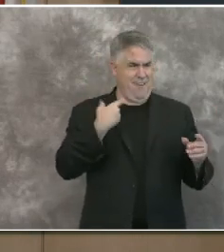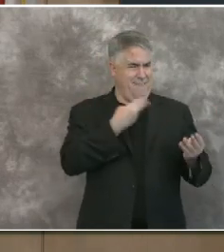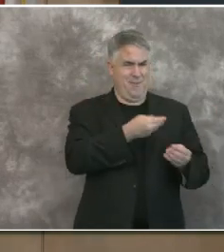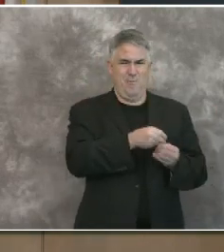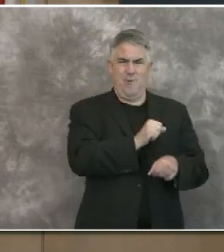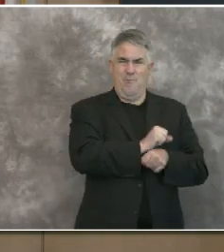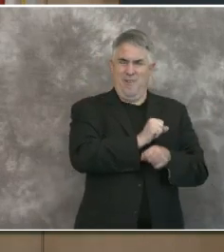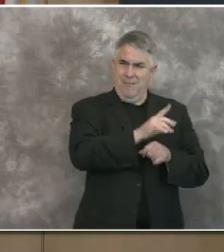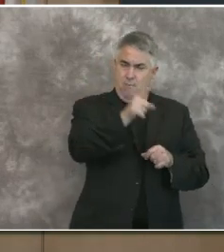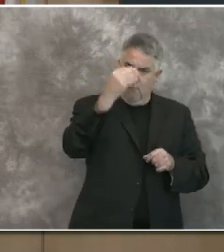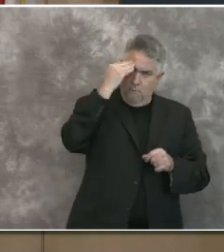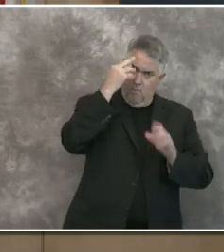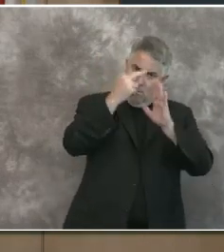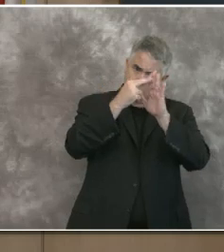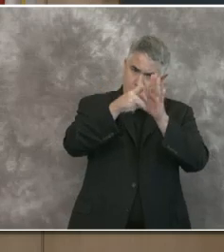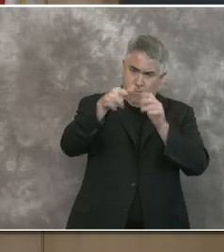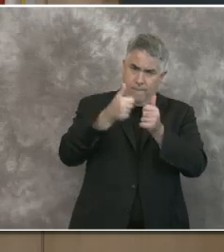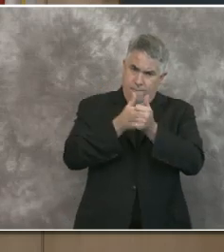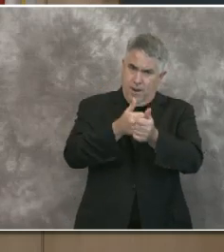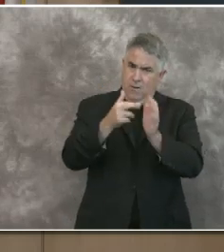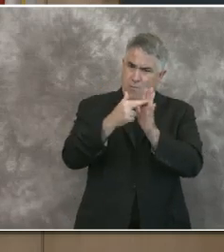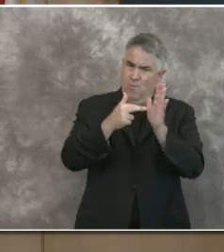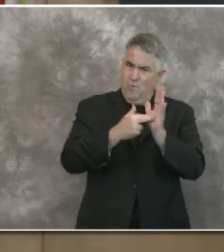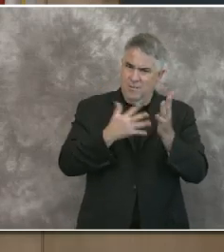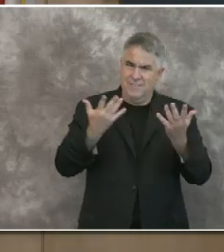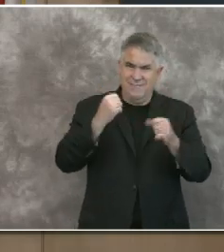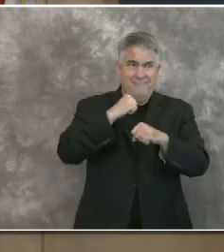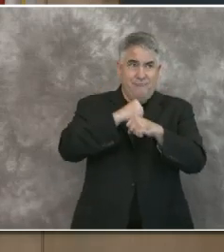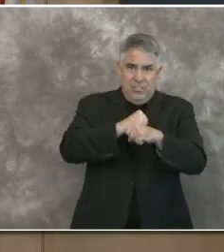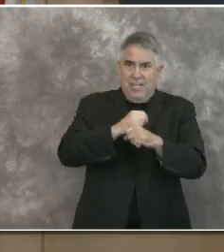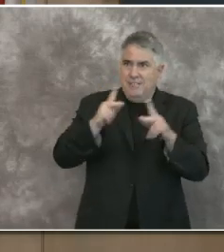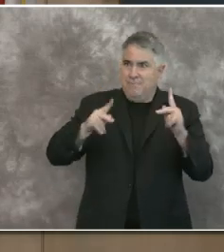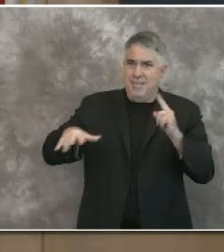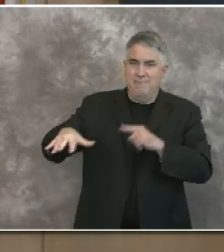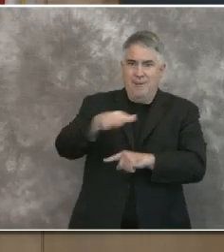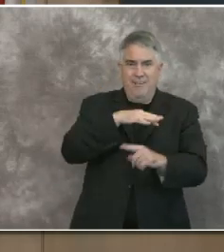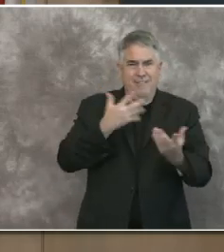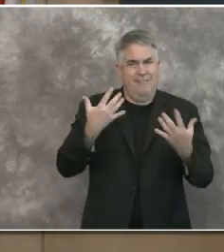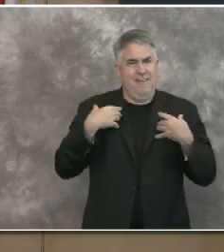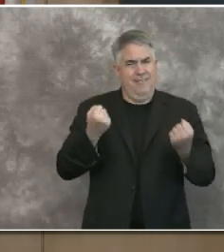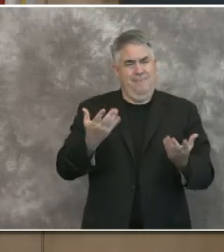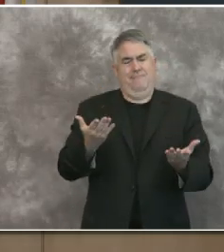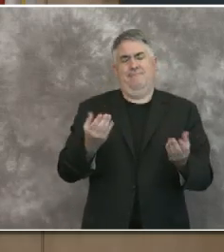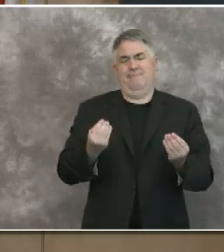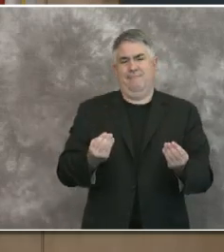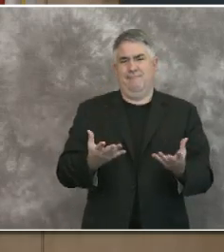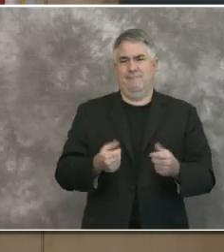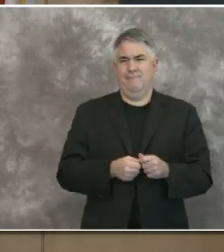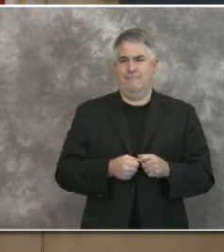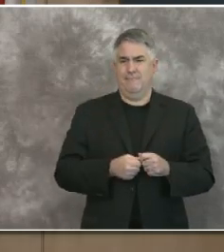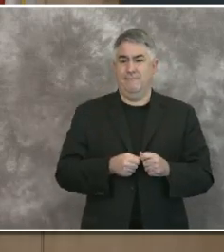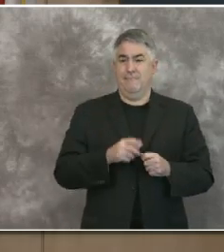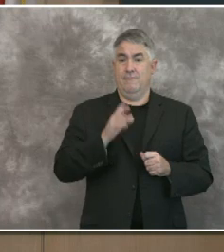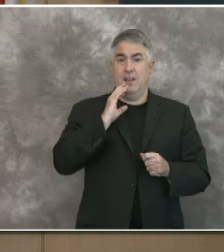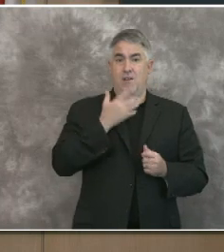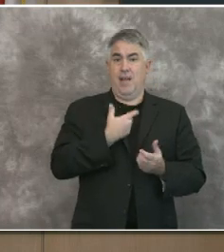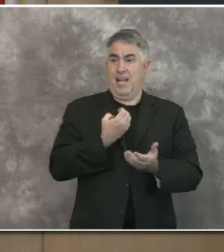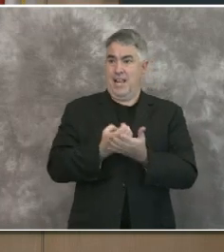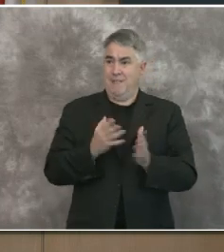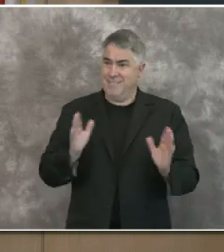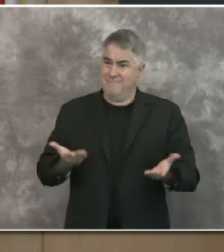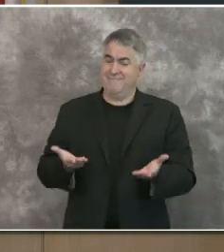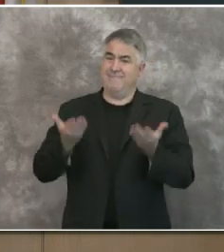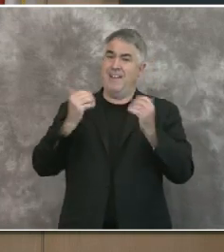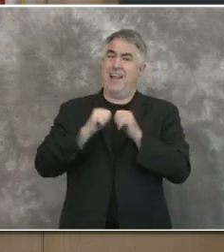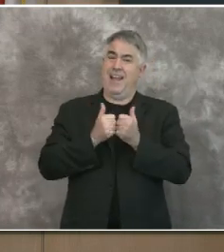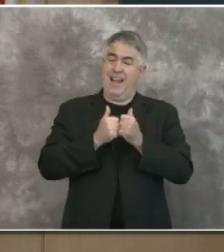These are things that are put in place in order to protect public health. These are things put in place to protect our economic recovery and make sure it can continue.